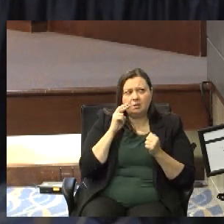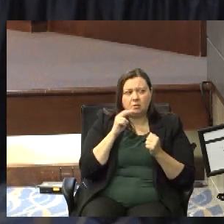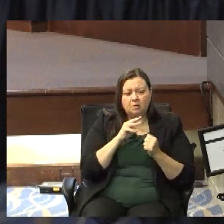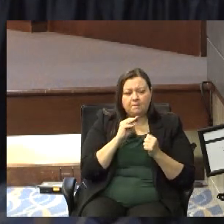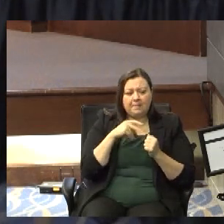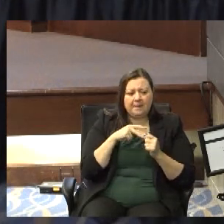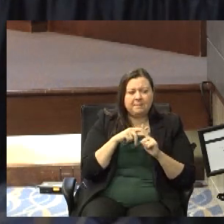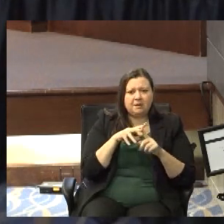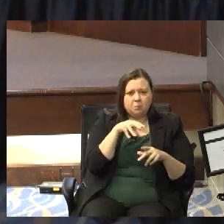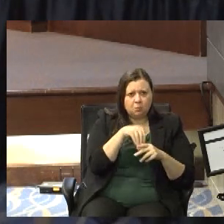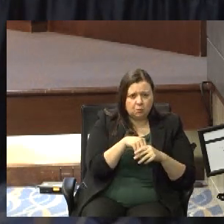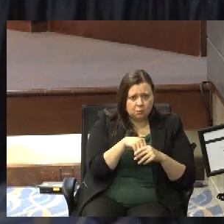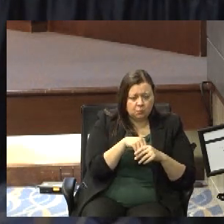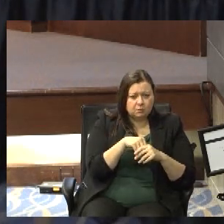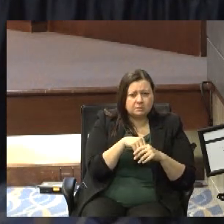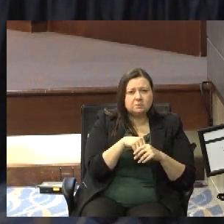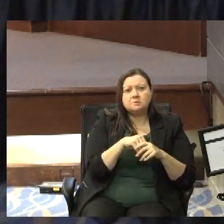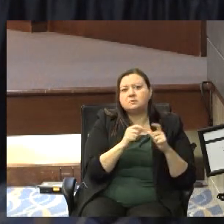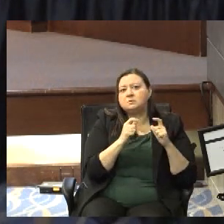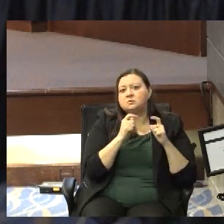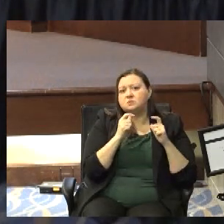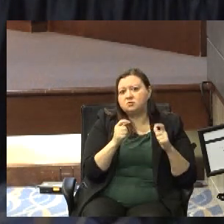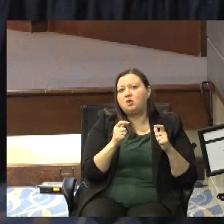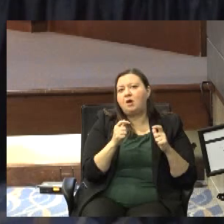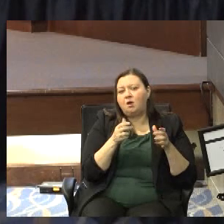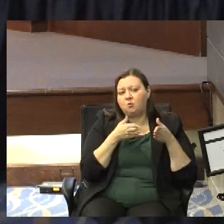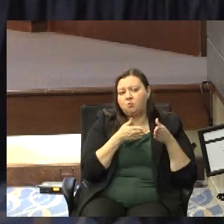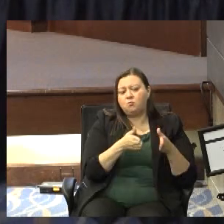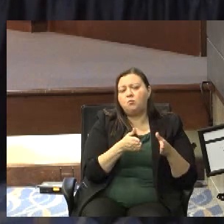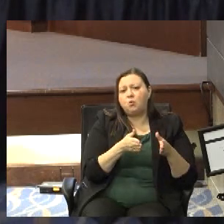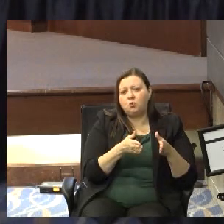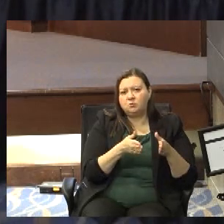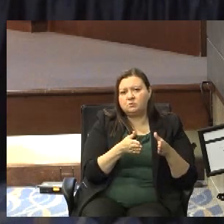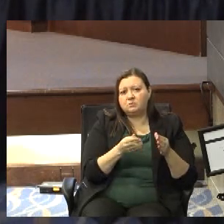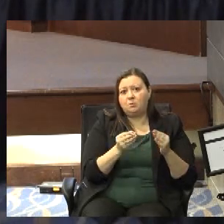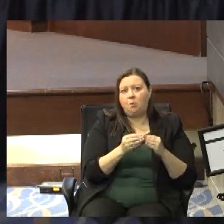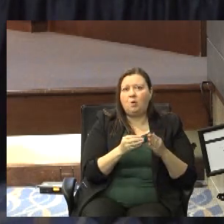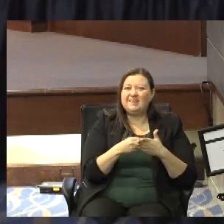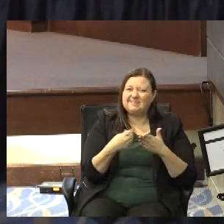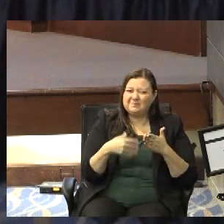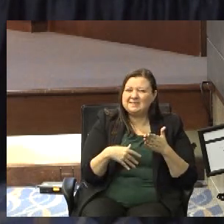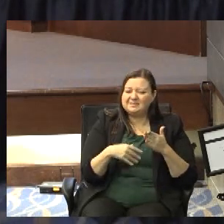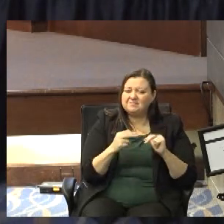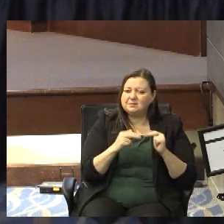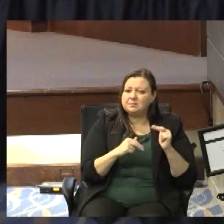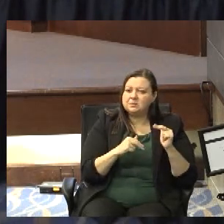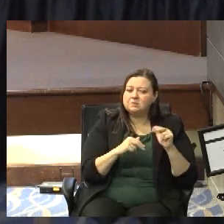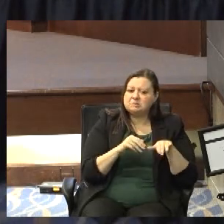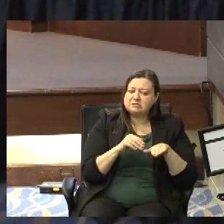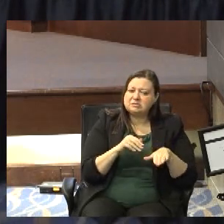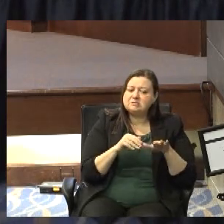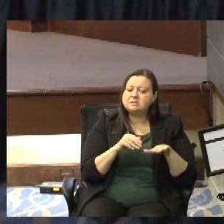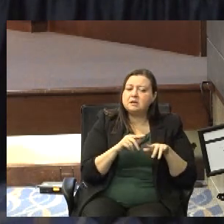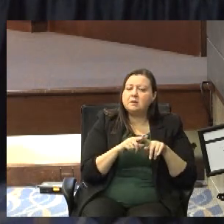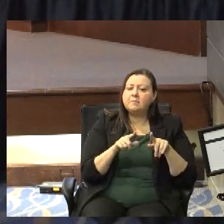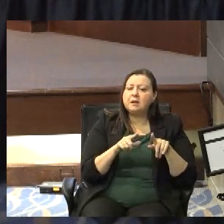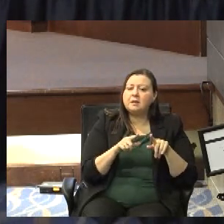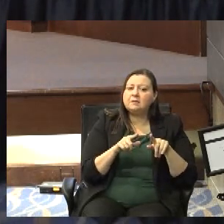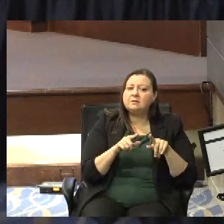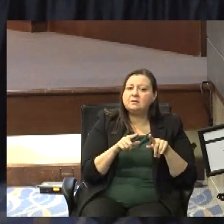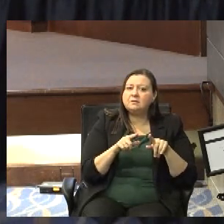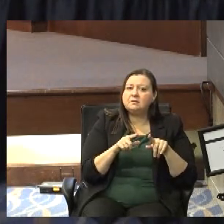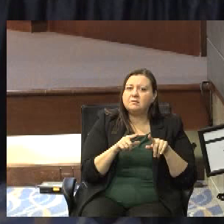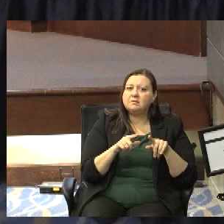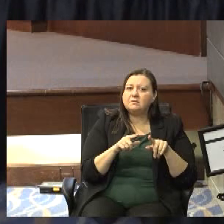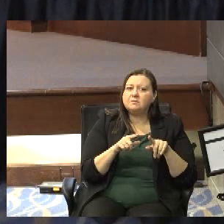infrastructure includes some of the really large arterial roads that are more expensive to build. And so there, it is front-loaded in